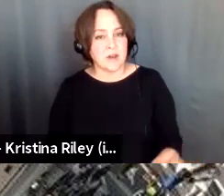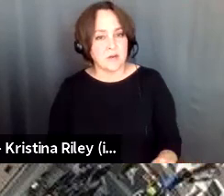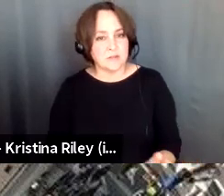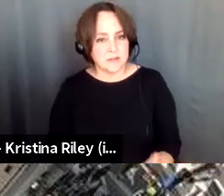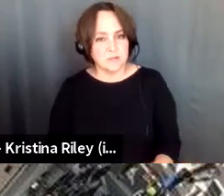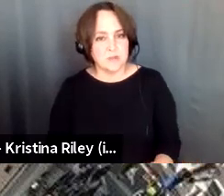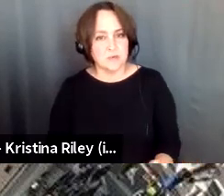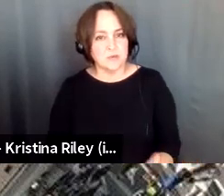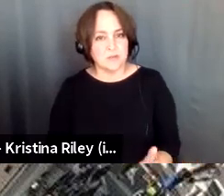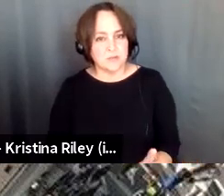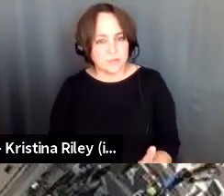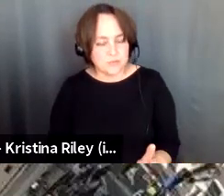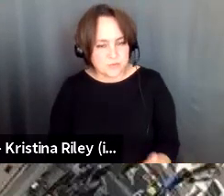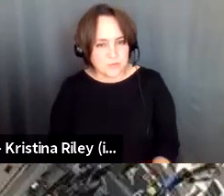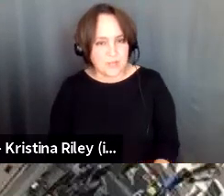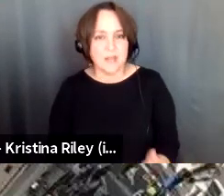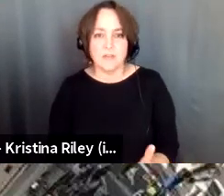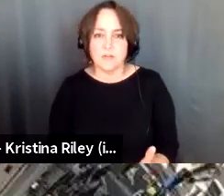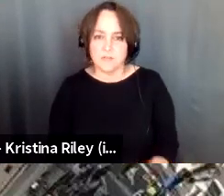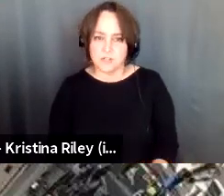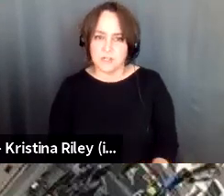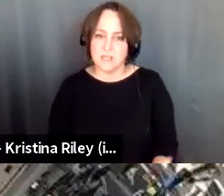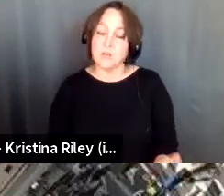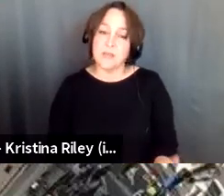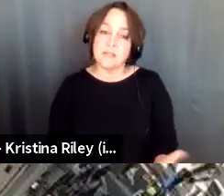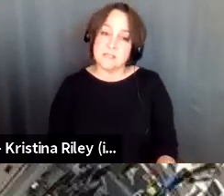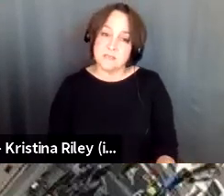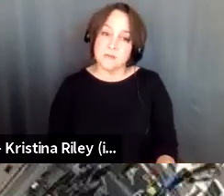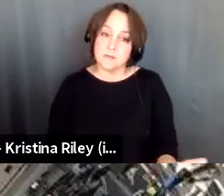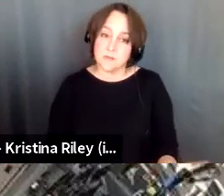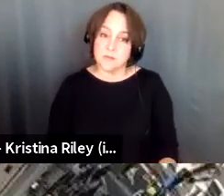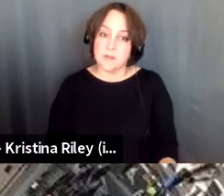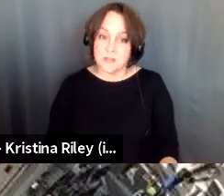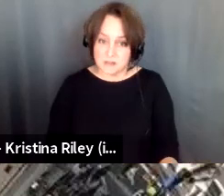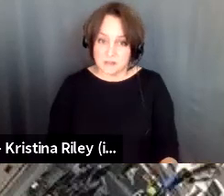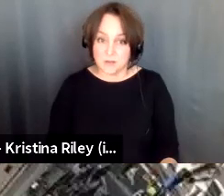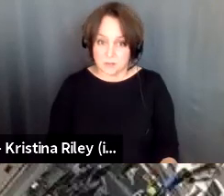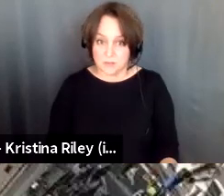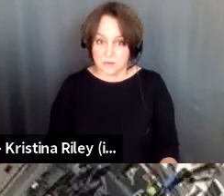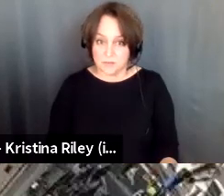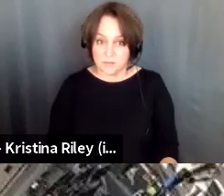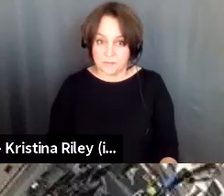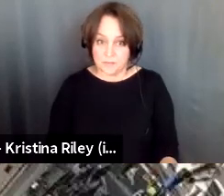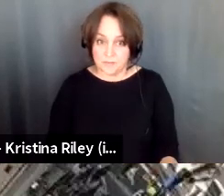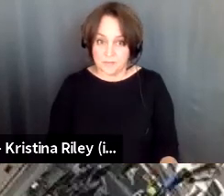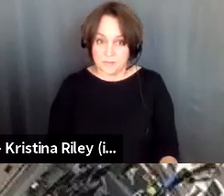of how deaf people rely on their vision in a way that's different from hearing